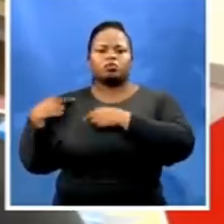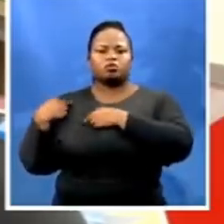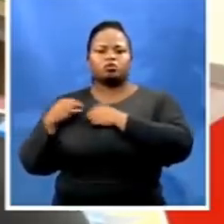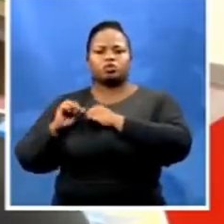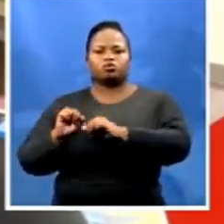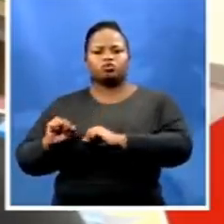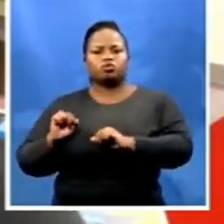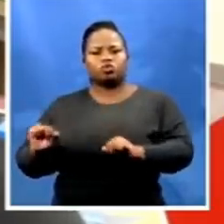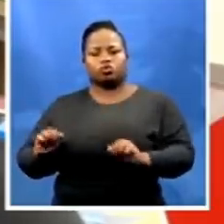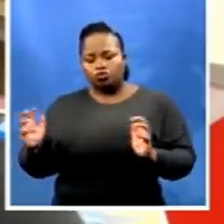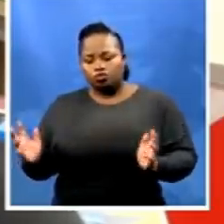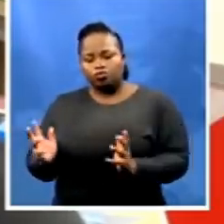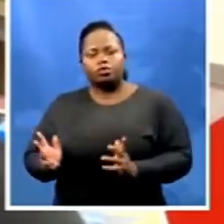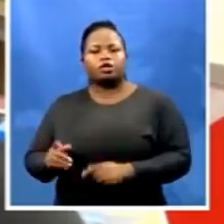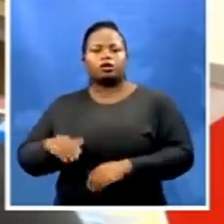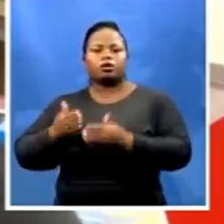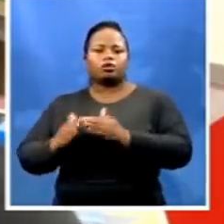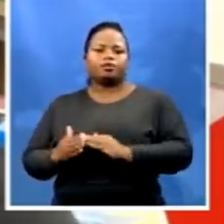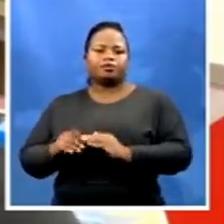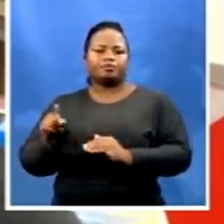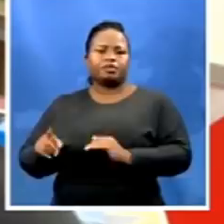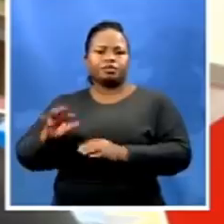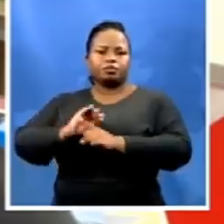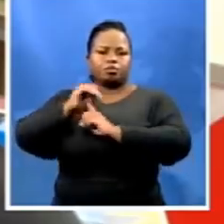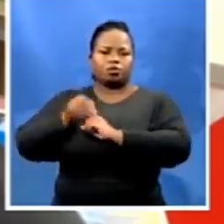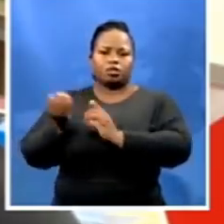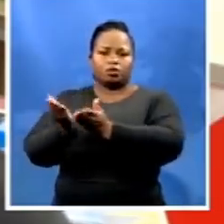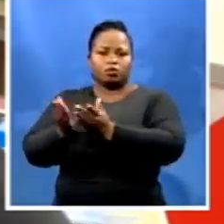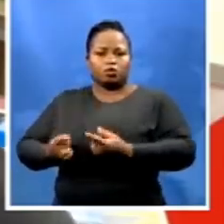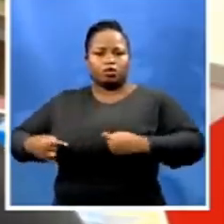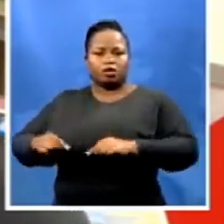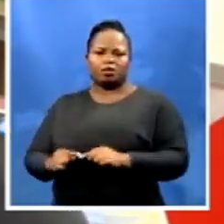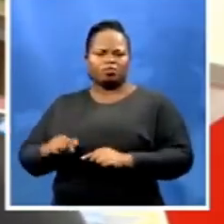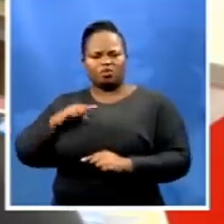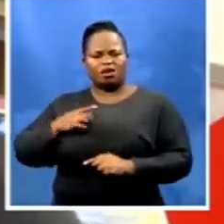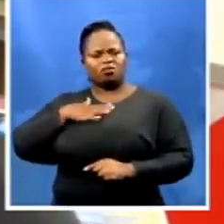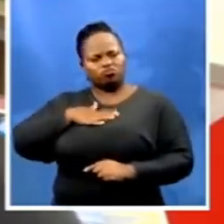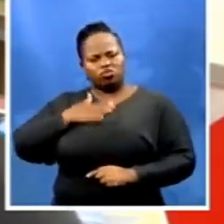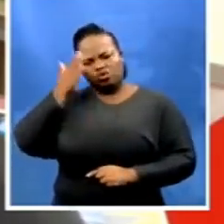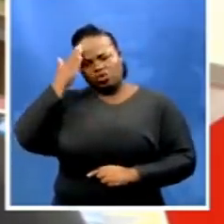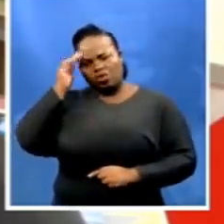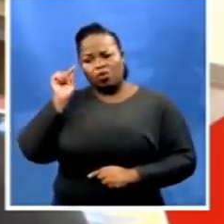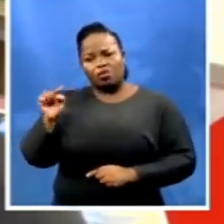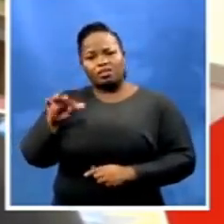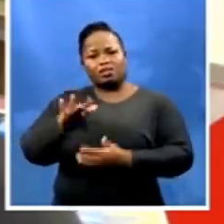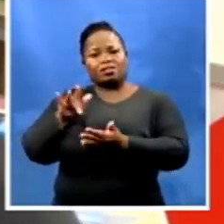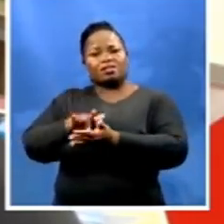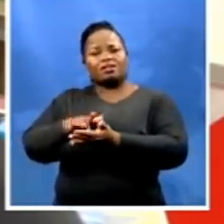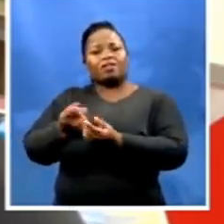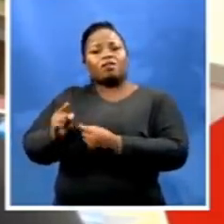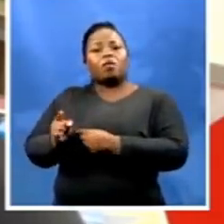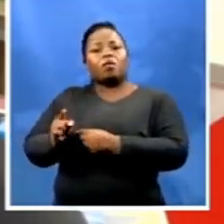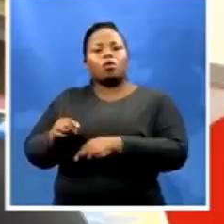to protect our schools, because we all appreciate that these are centers for community development. So even the MEC for,